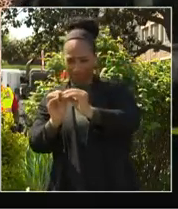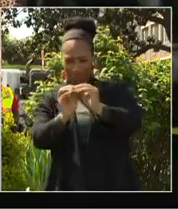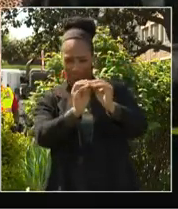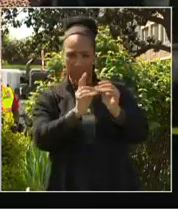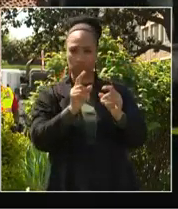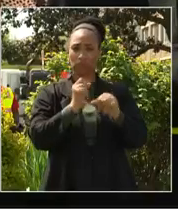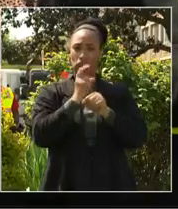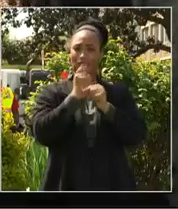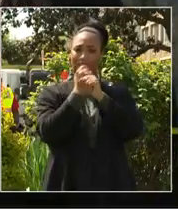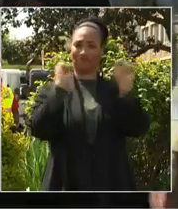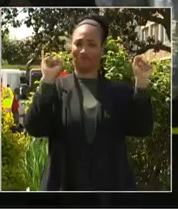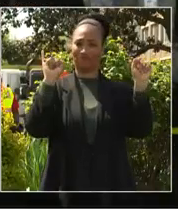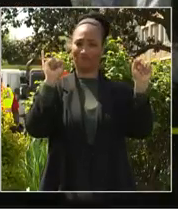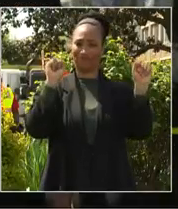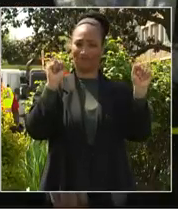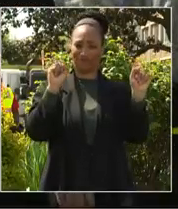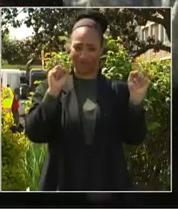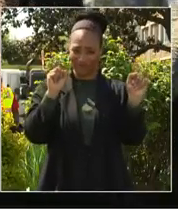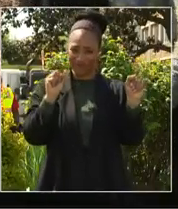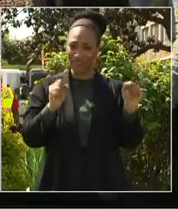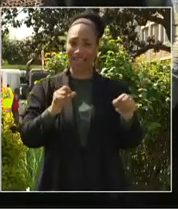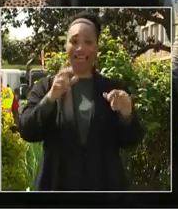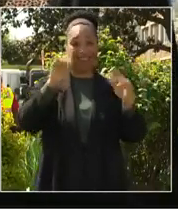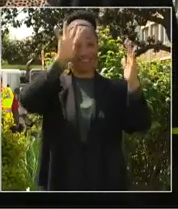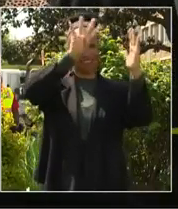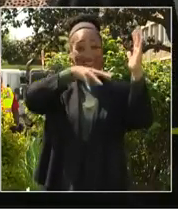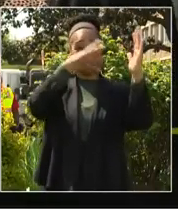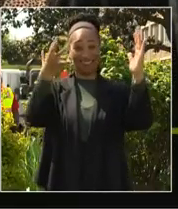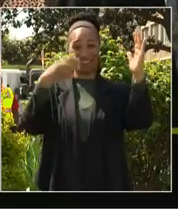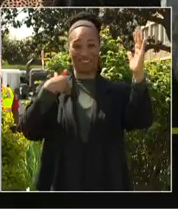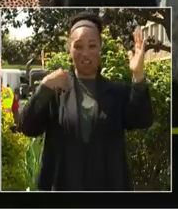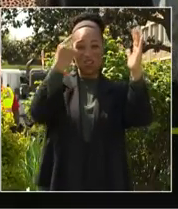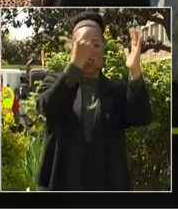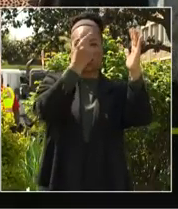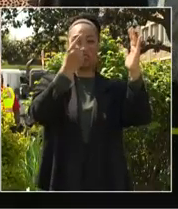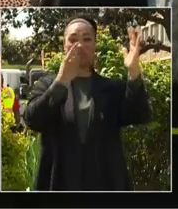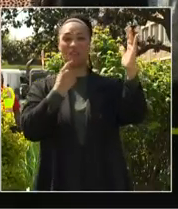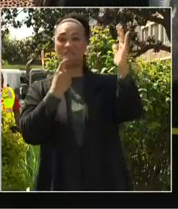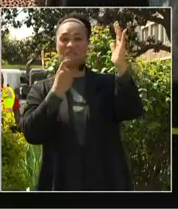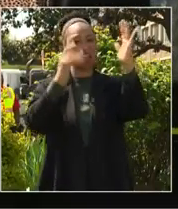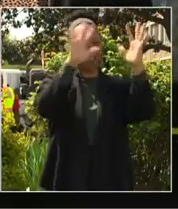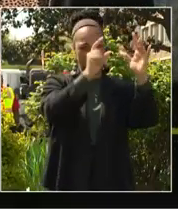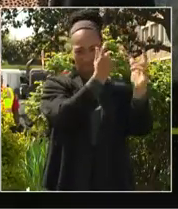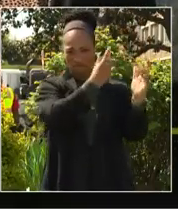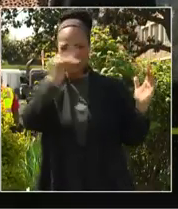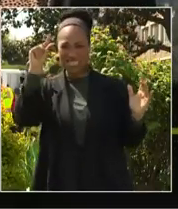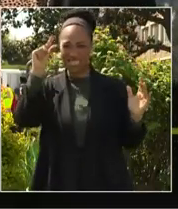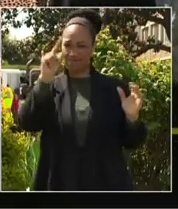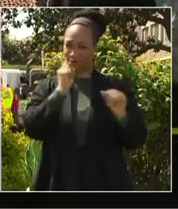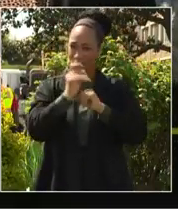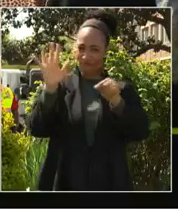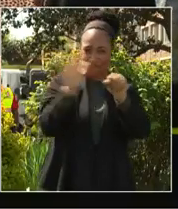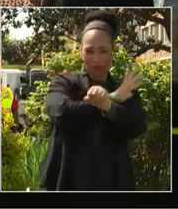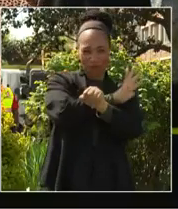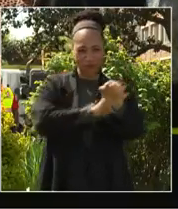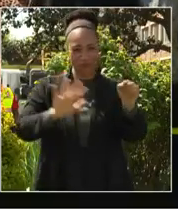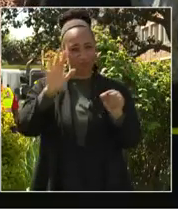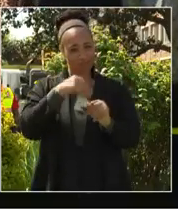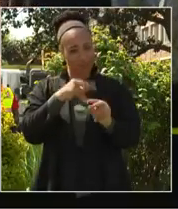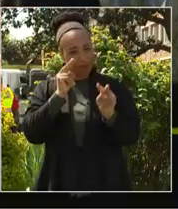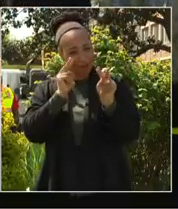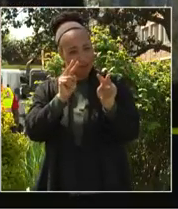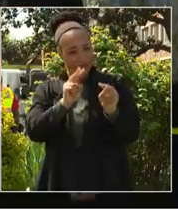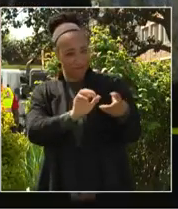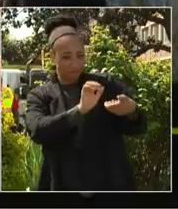chart. We look forward to our continued collaborative efforts with Mayor Bowser, Director Kirschbaum with DDOT,